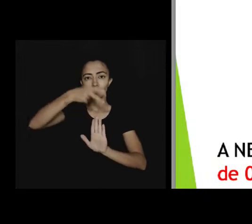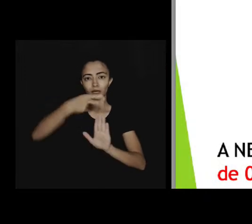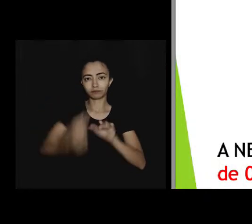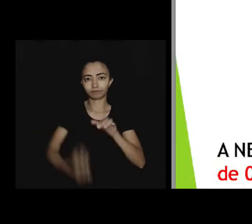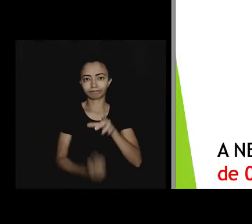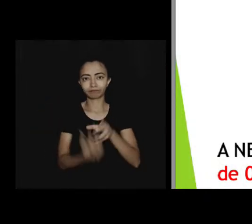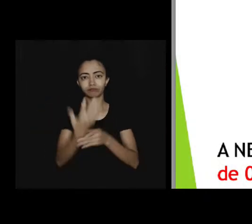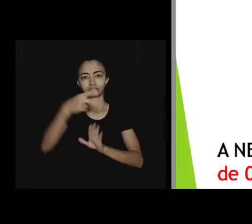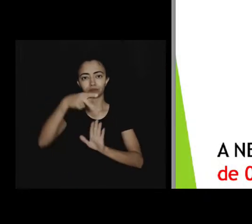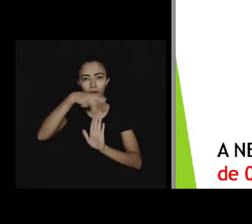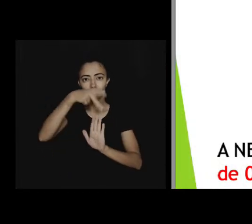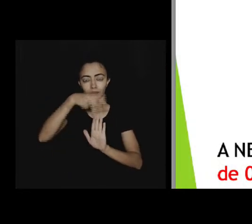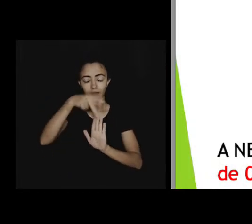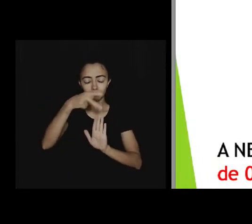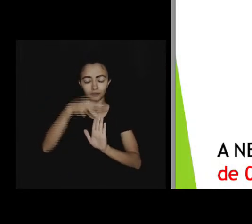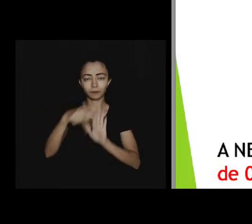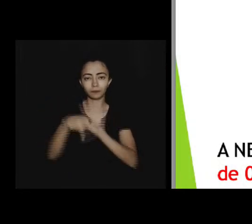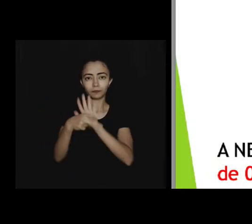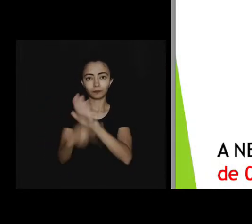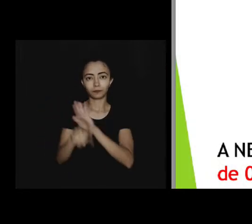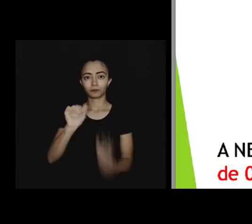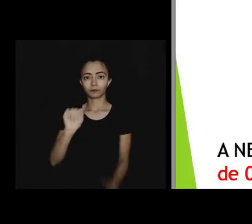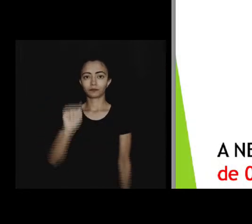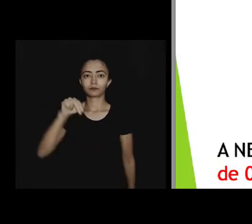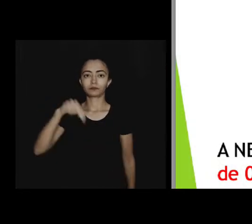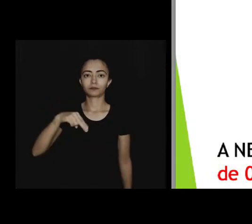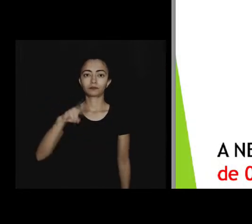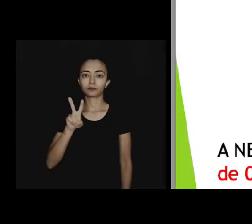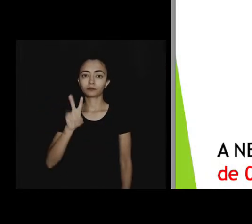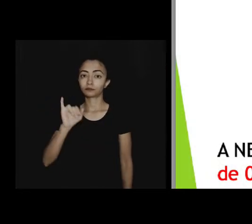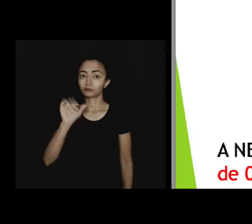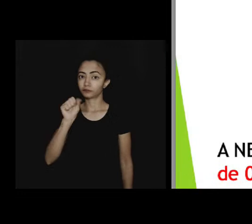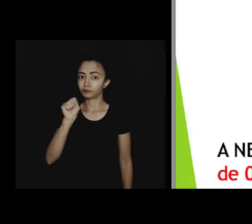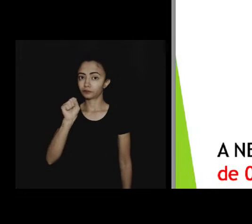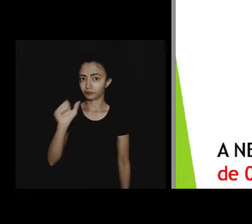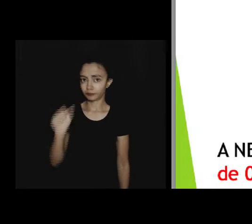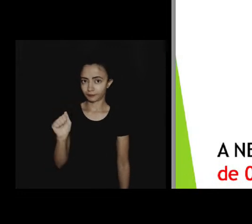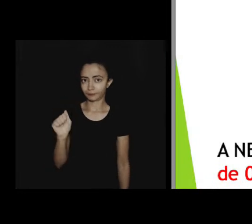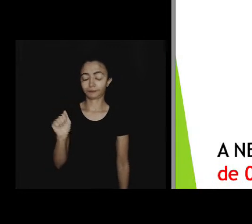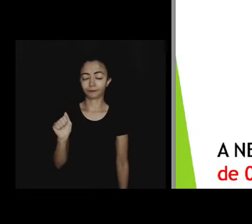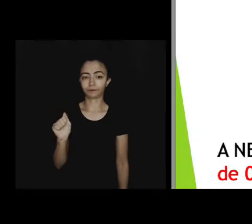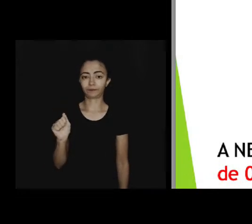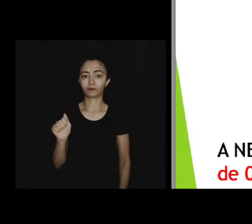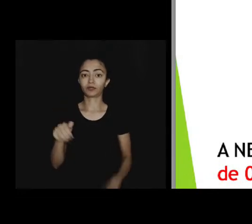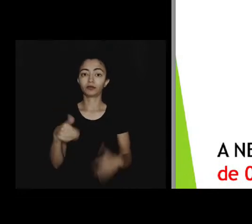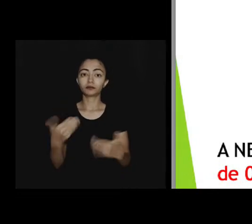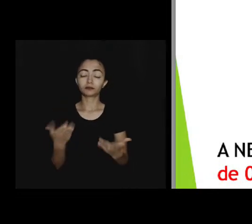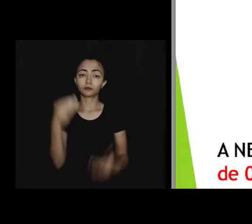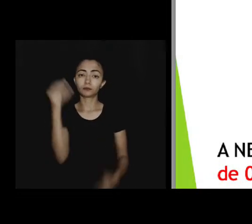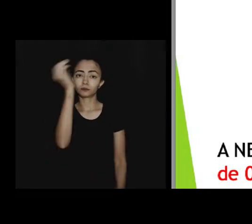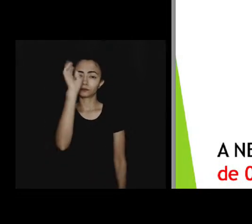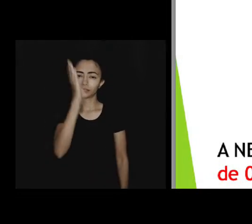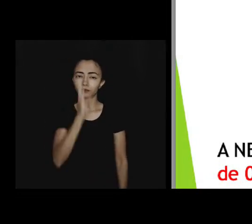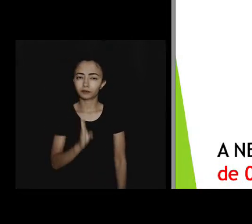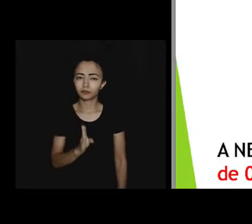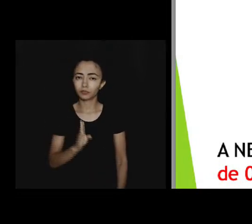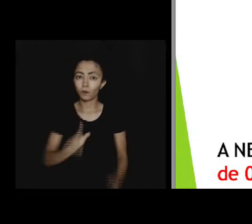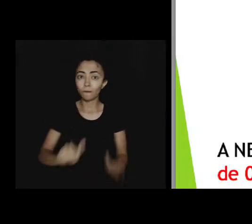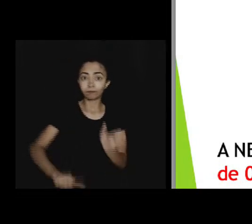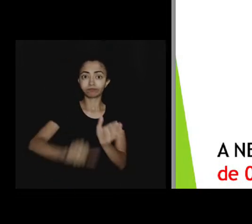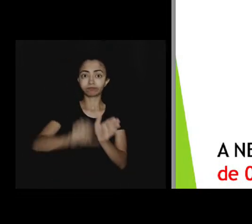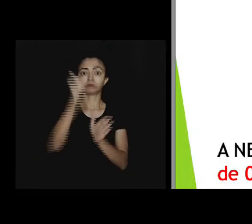laws from Anvisa, the sanitary agency in Brazil. And Brazil